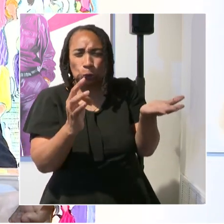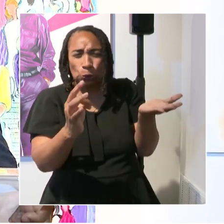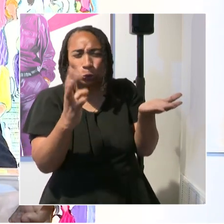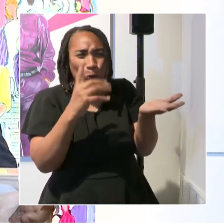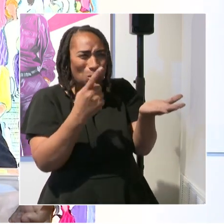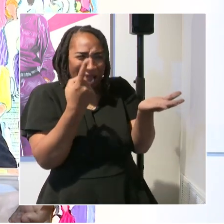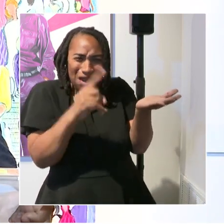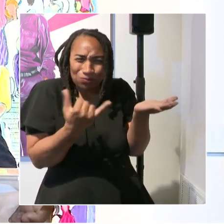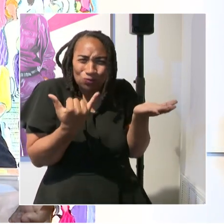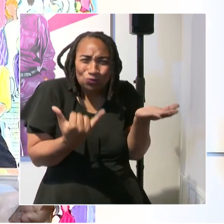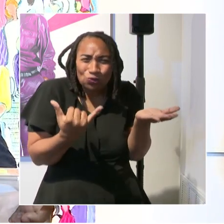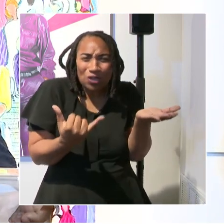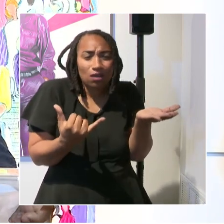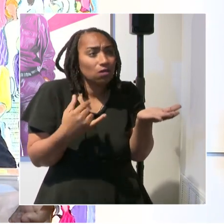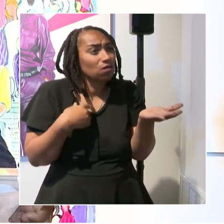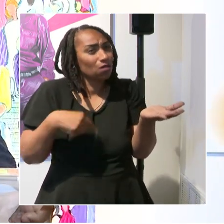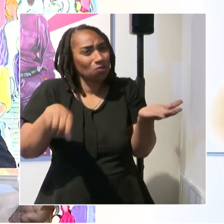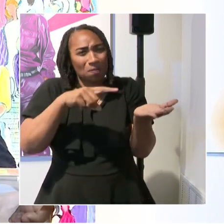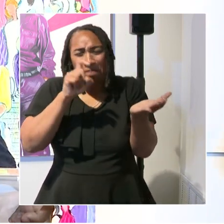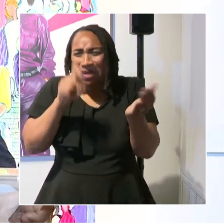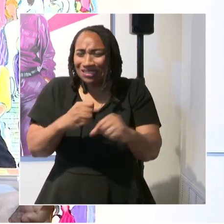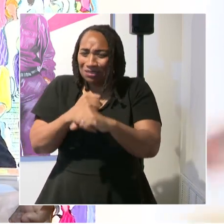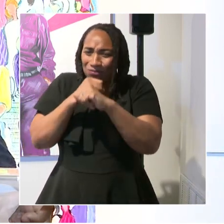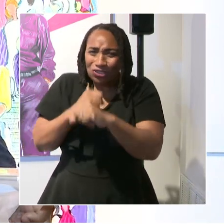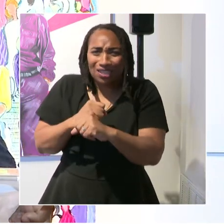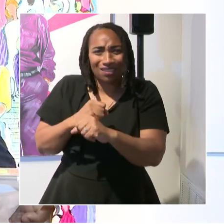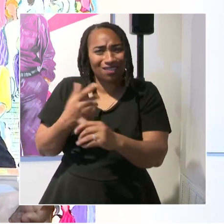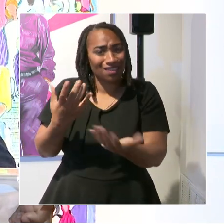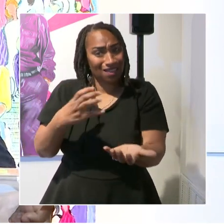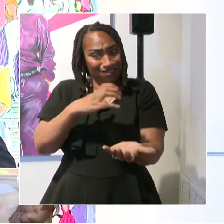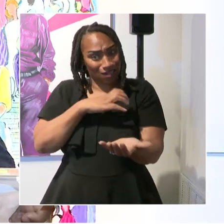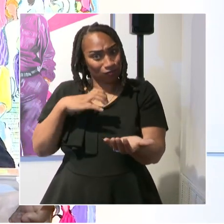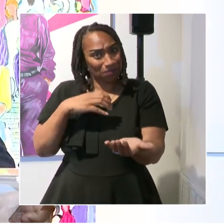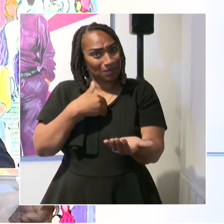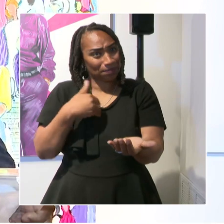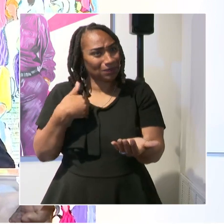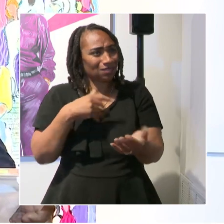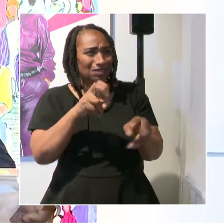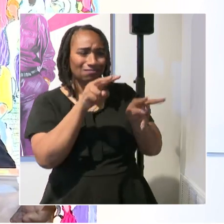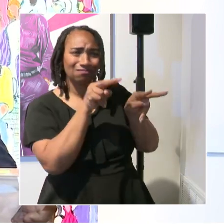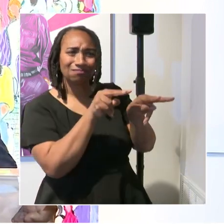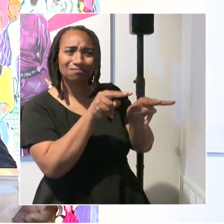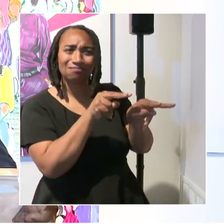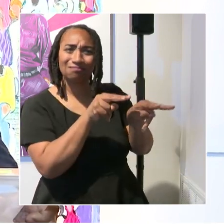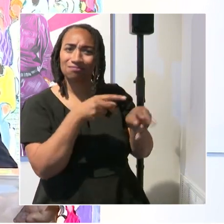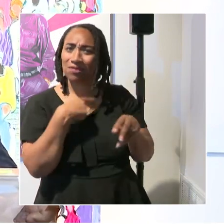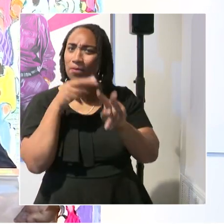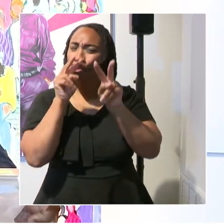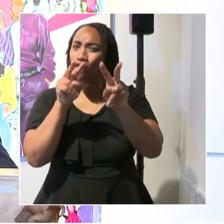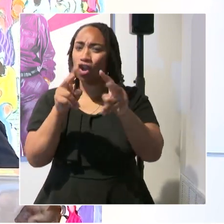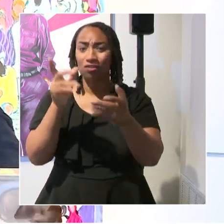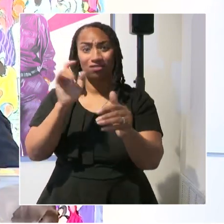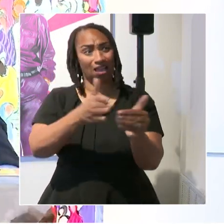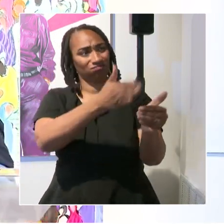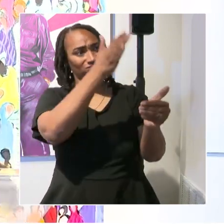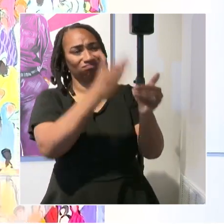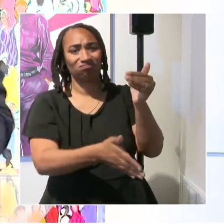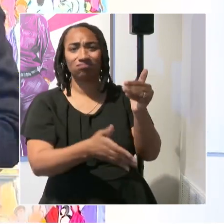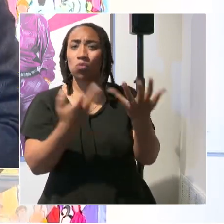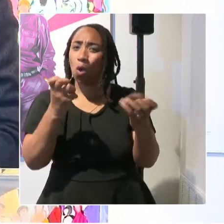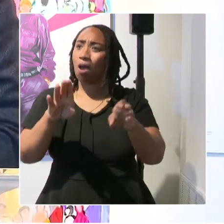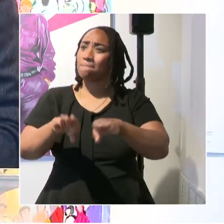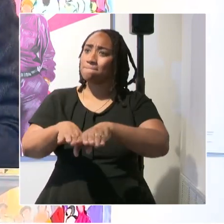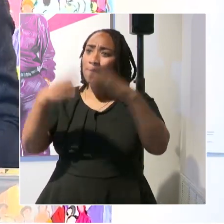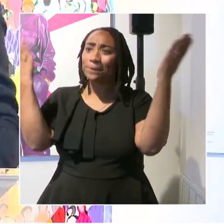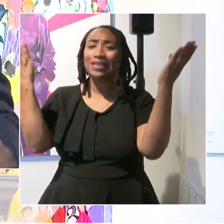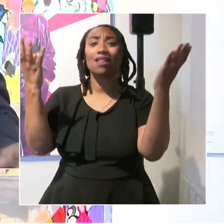the integrity both of the council and of the investigation. Looking forward to it reaching a conclusion at some point, as I know the public is as well. Would you be willing